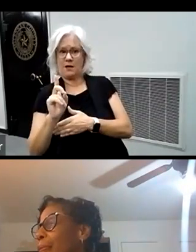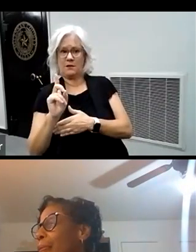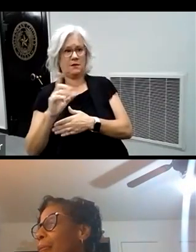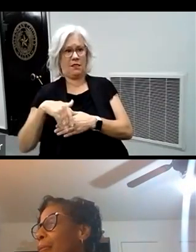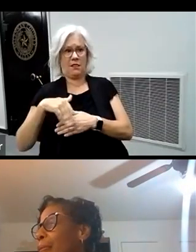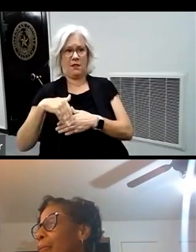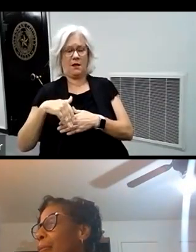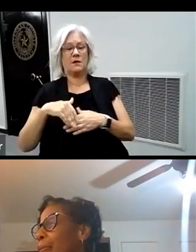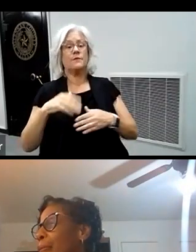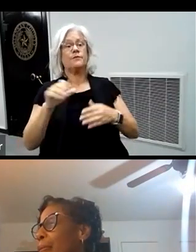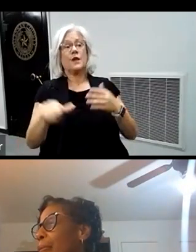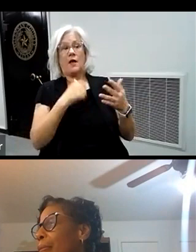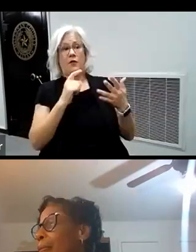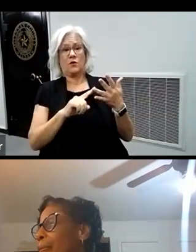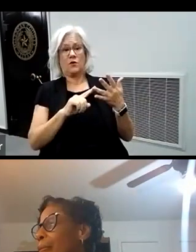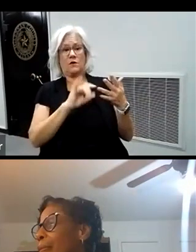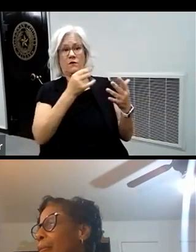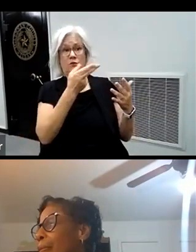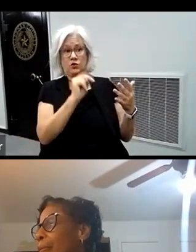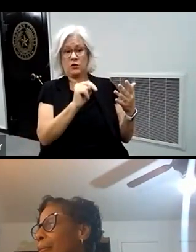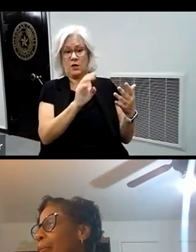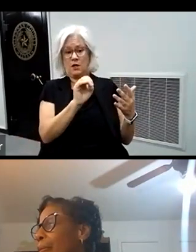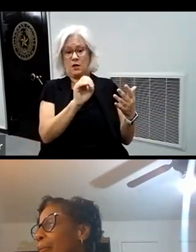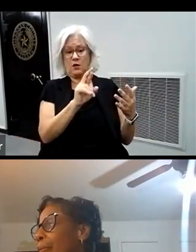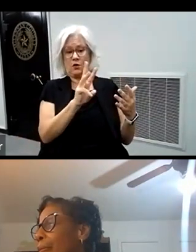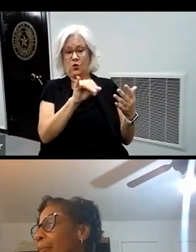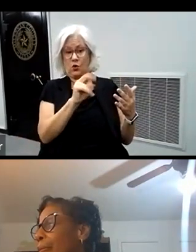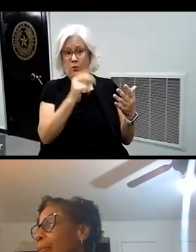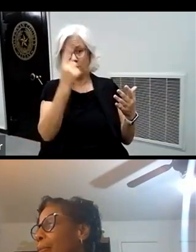We received a bid from John W. Irwin for